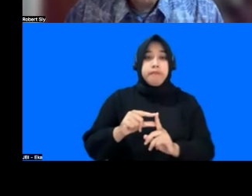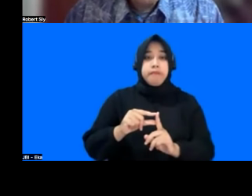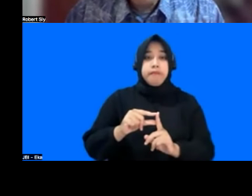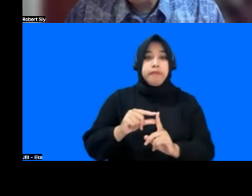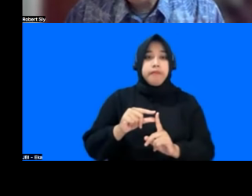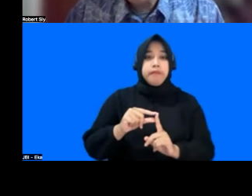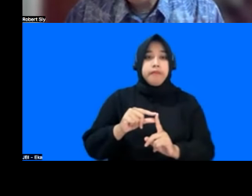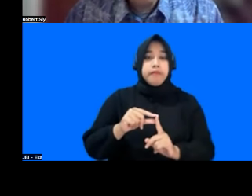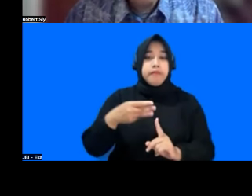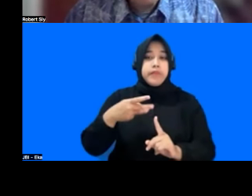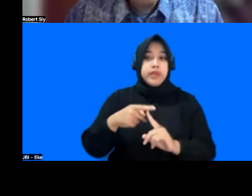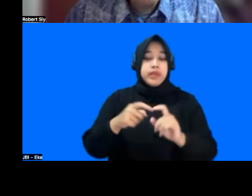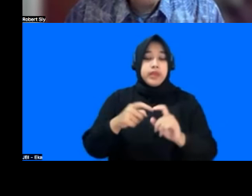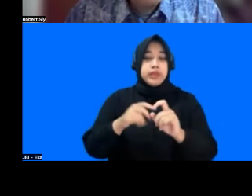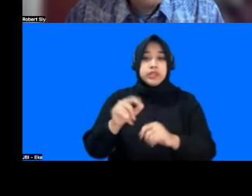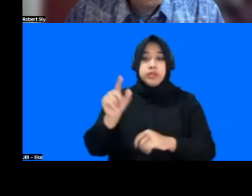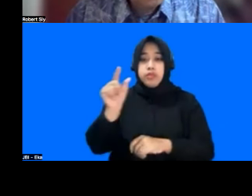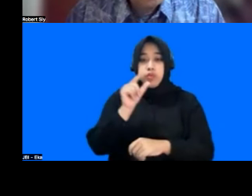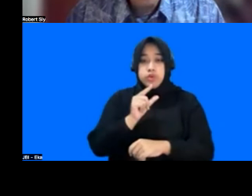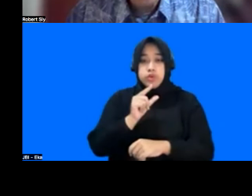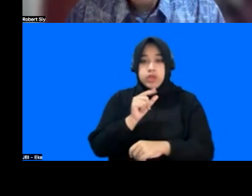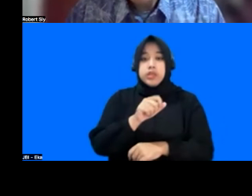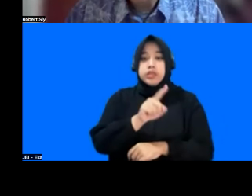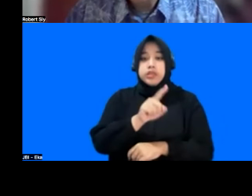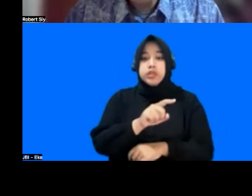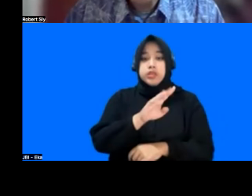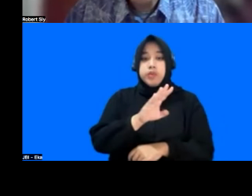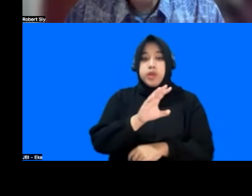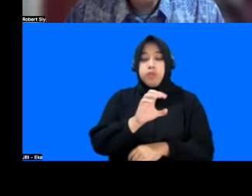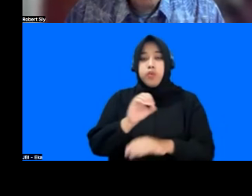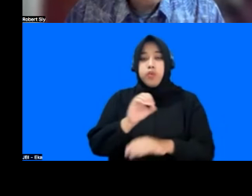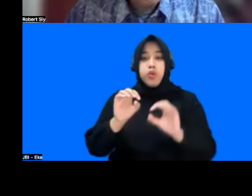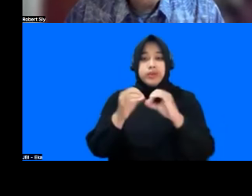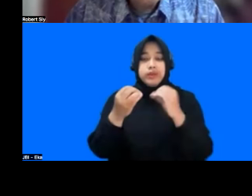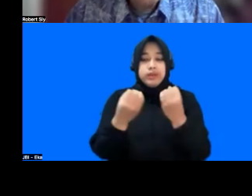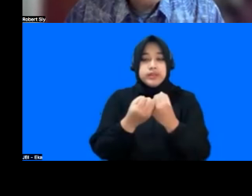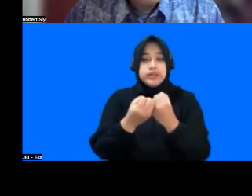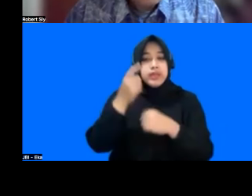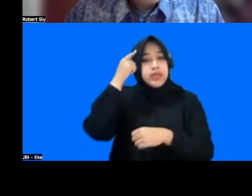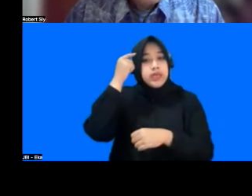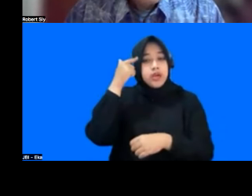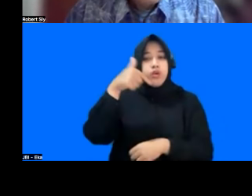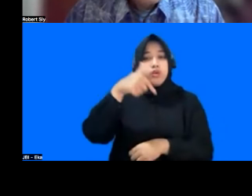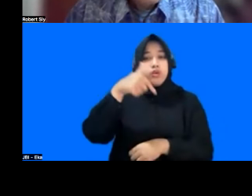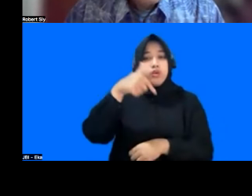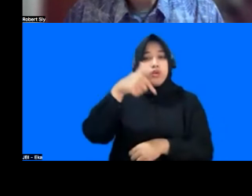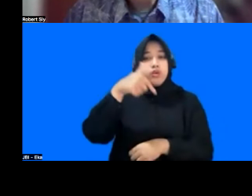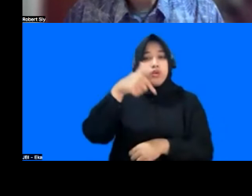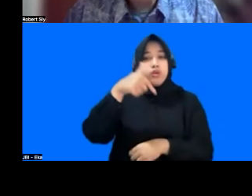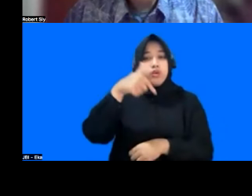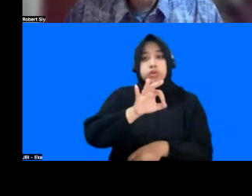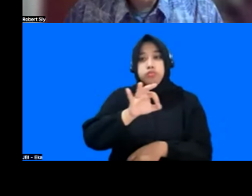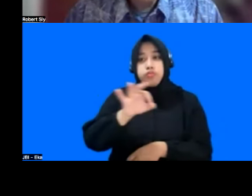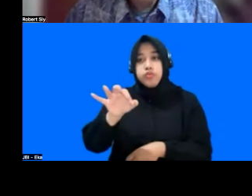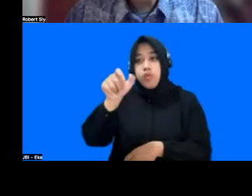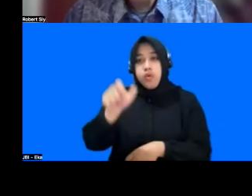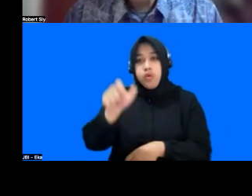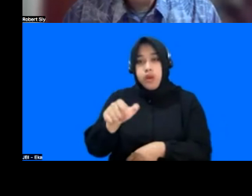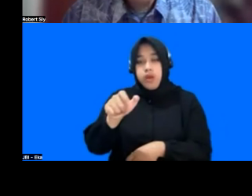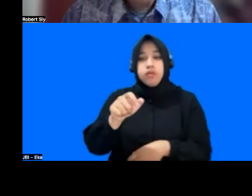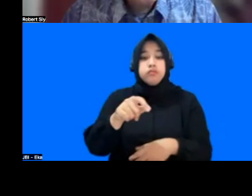over 77,000 individuals who signed up to that petition and shared our vision